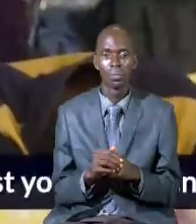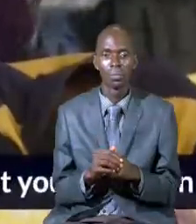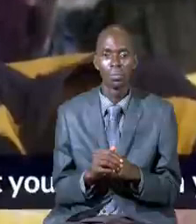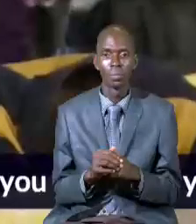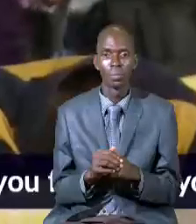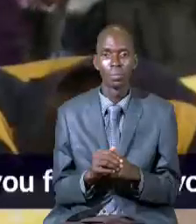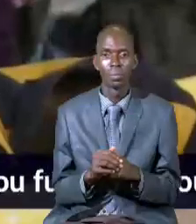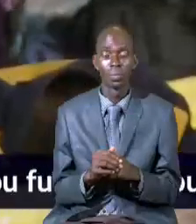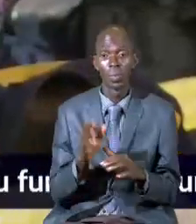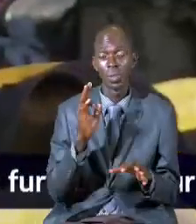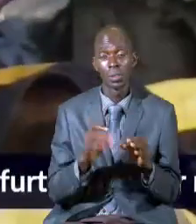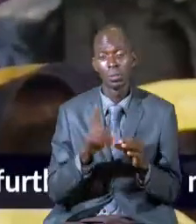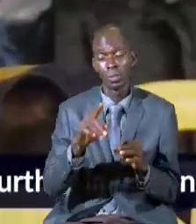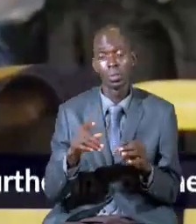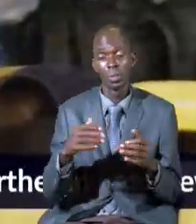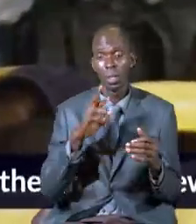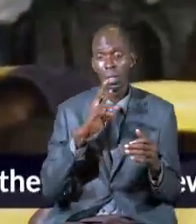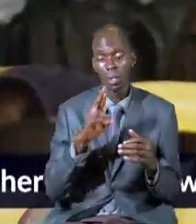God bless you.